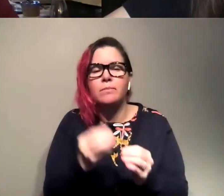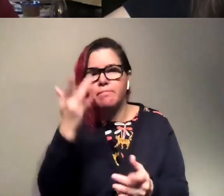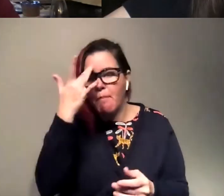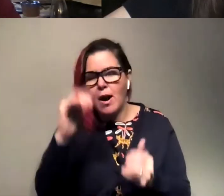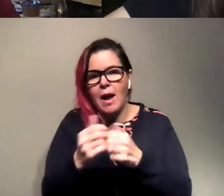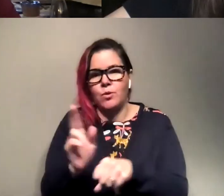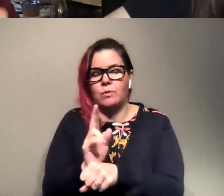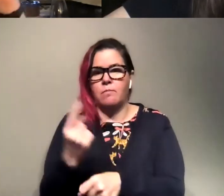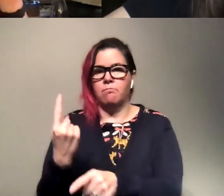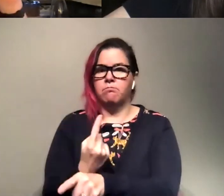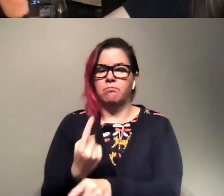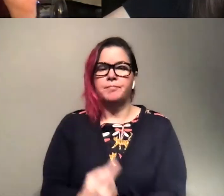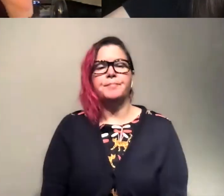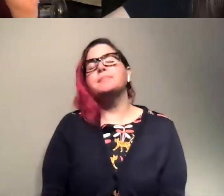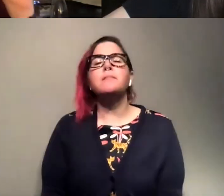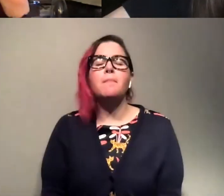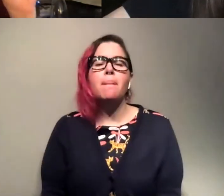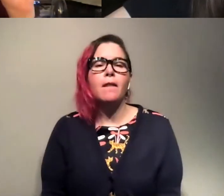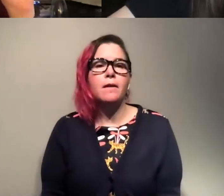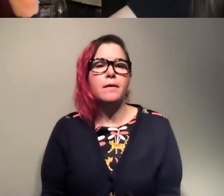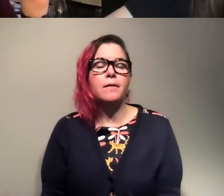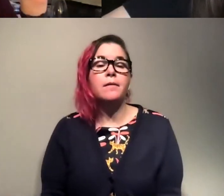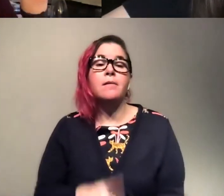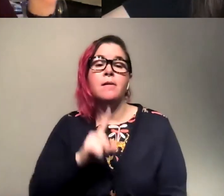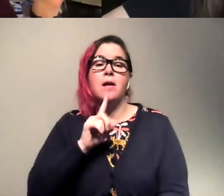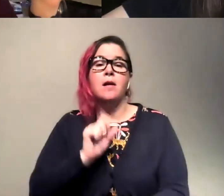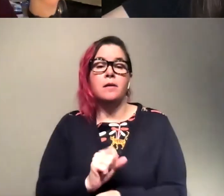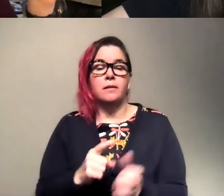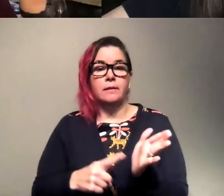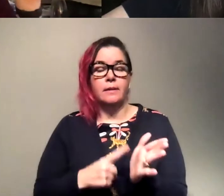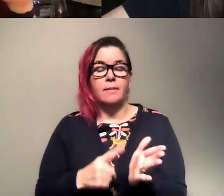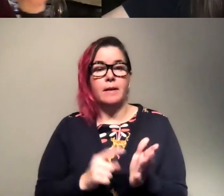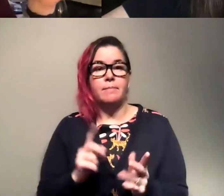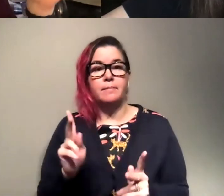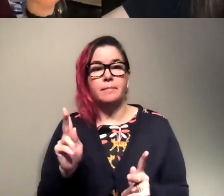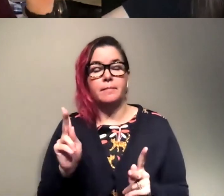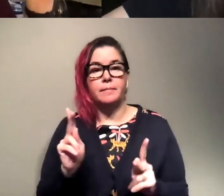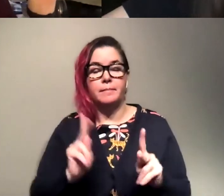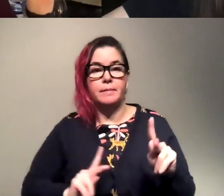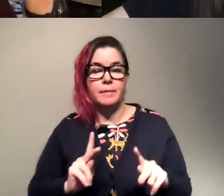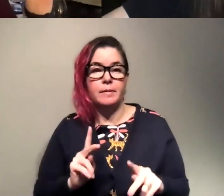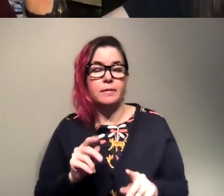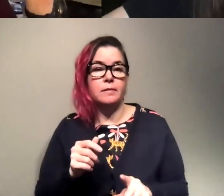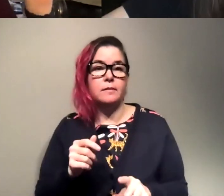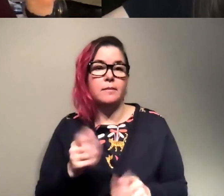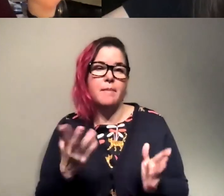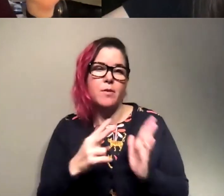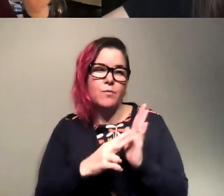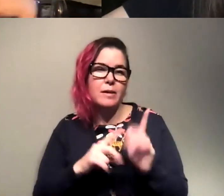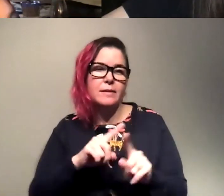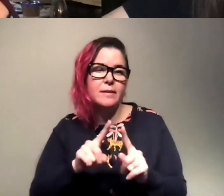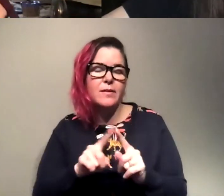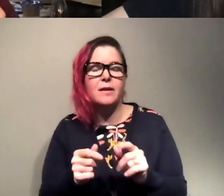them. Now, it is true that sometimes when people have, like with what you may have read about different things like with